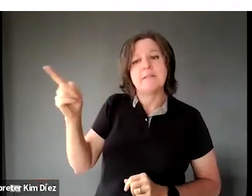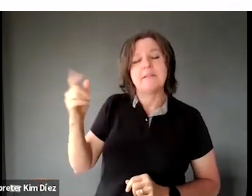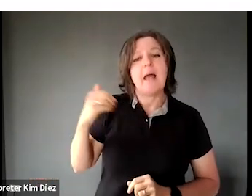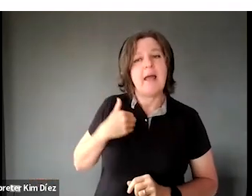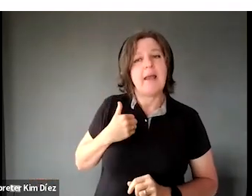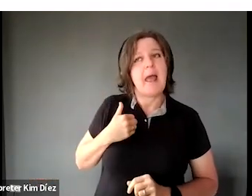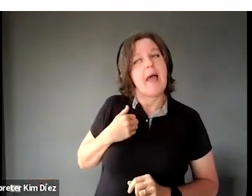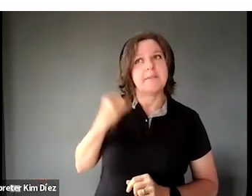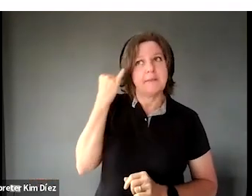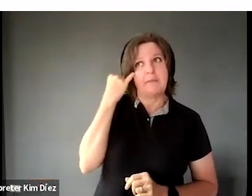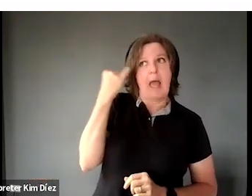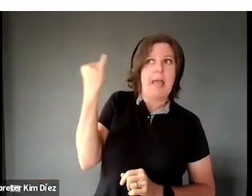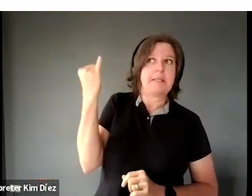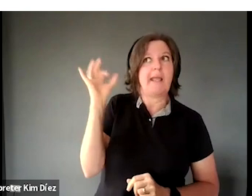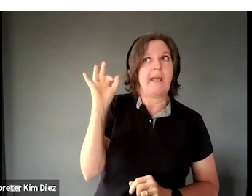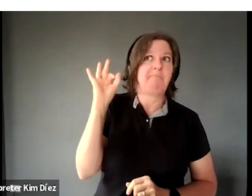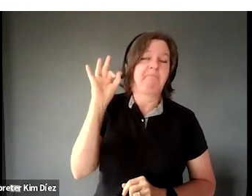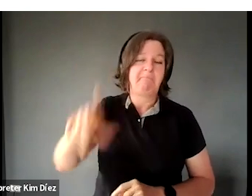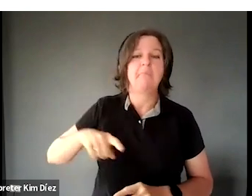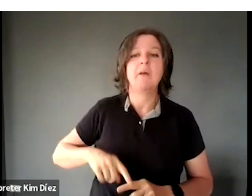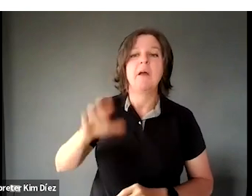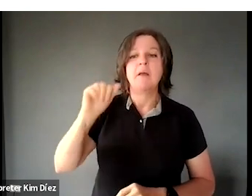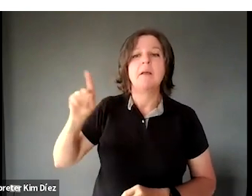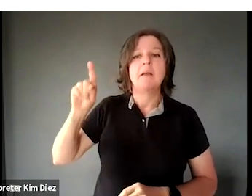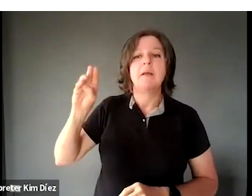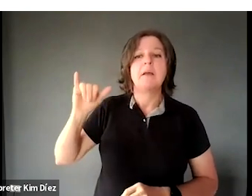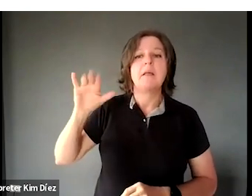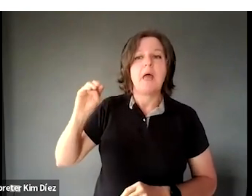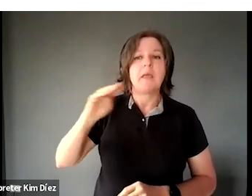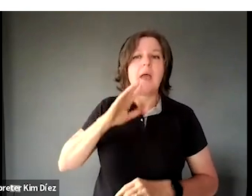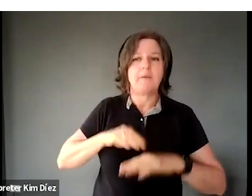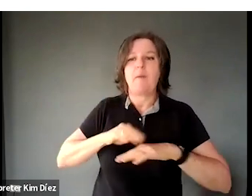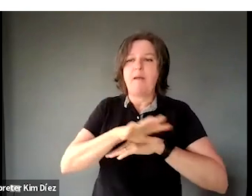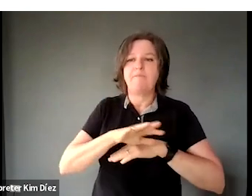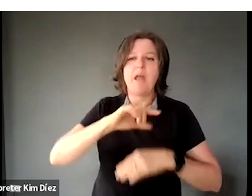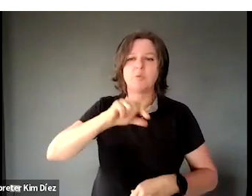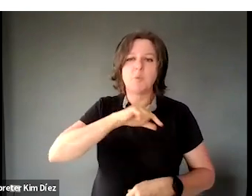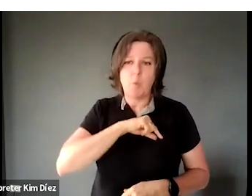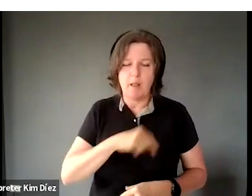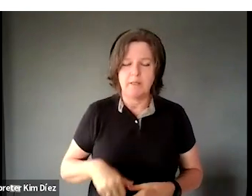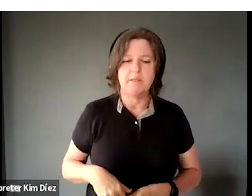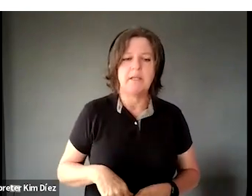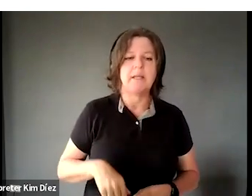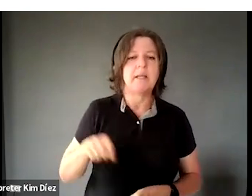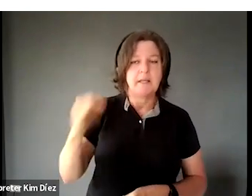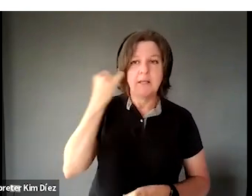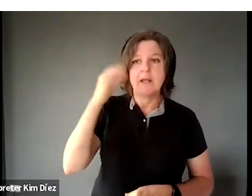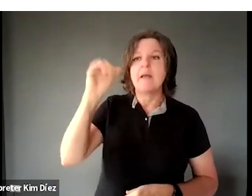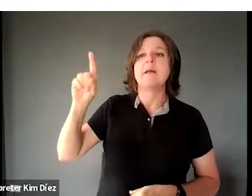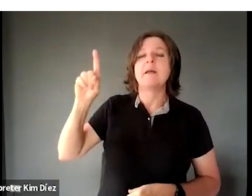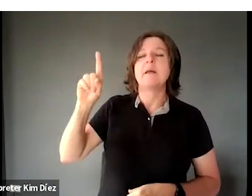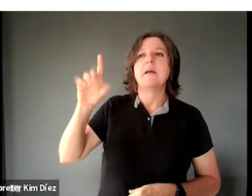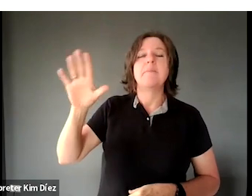Now, um, my father has a hypothesis regarding